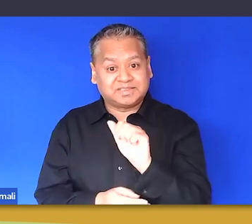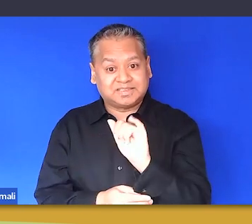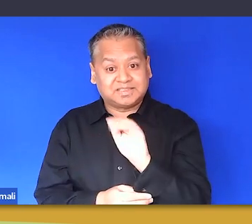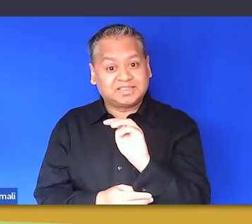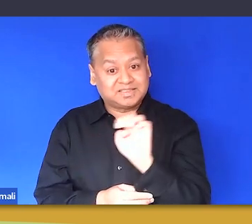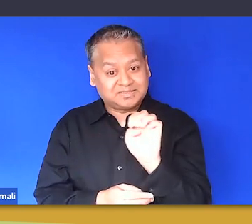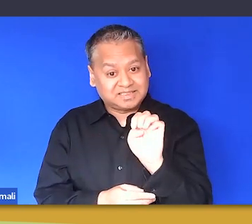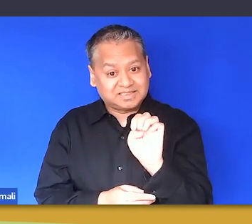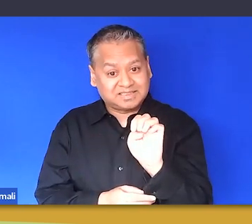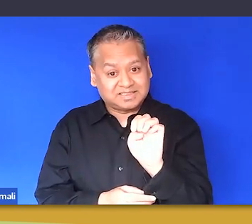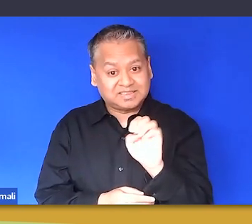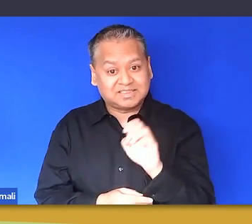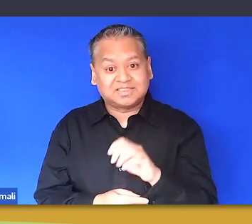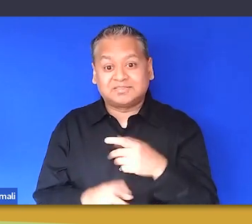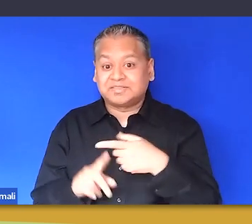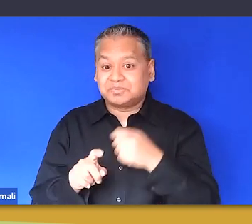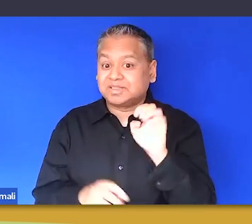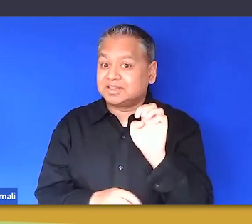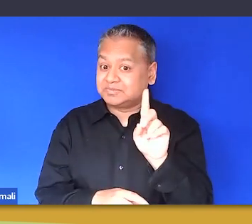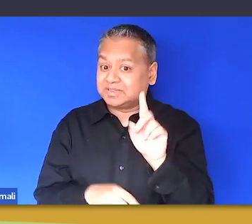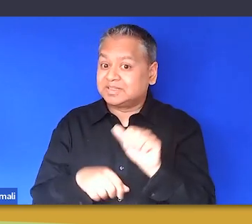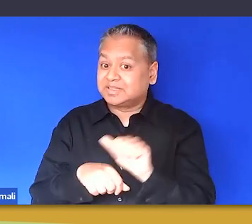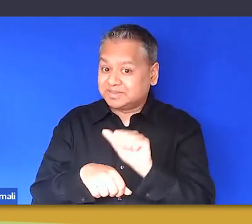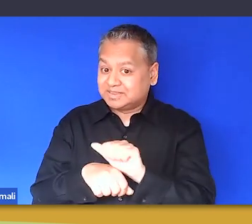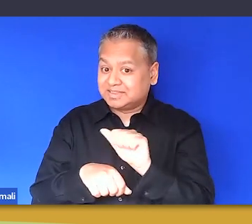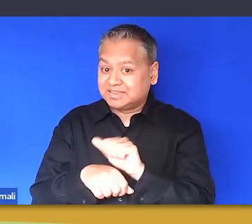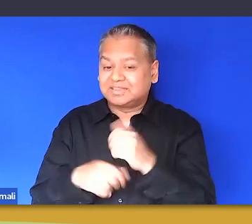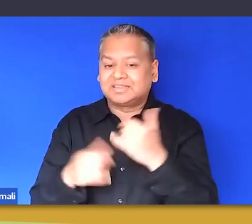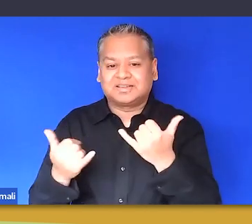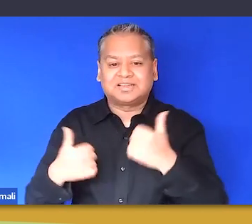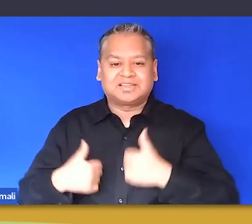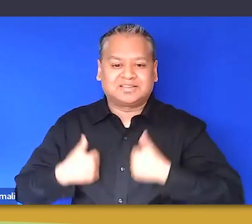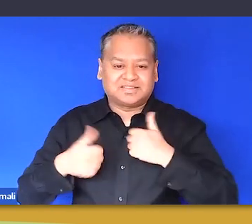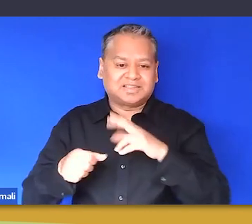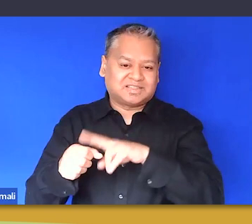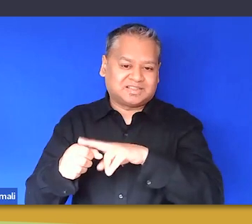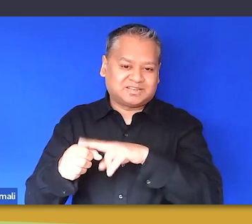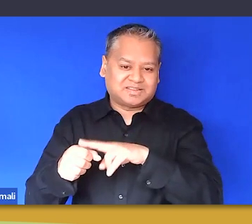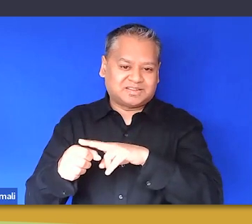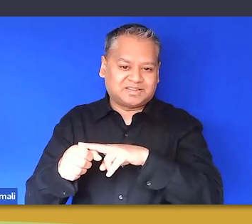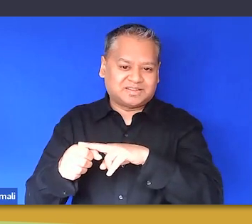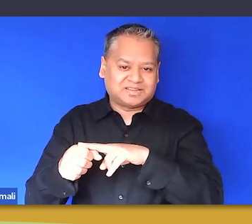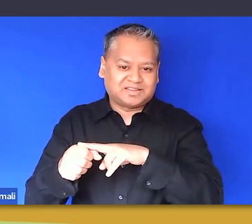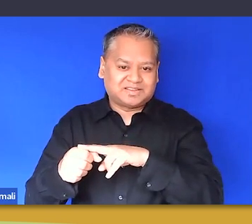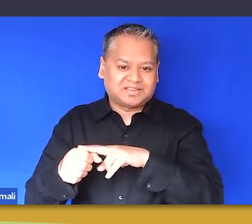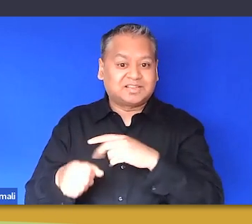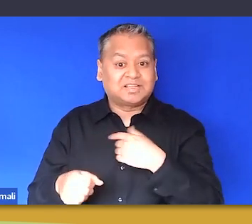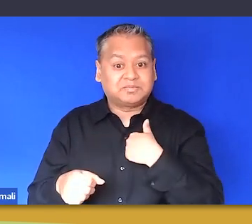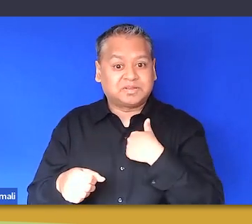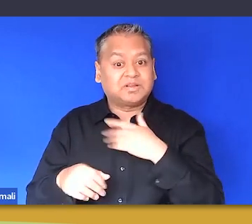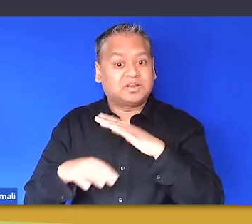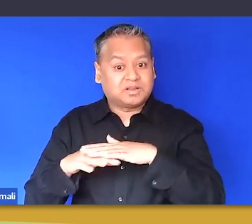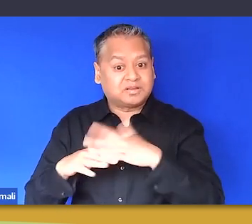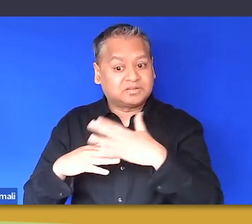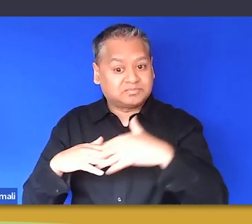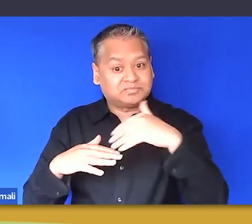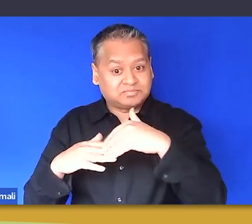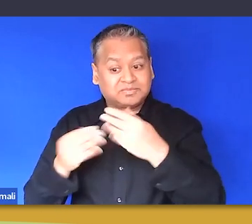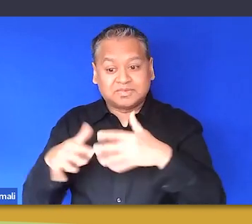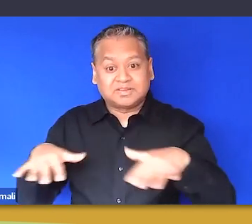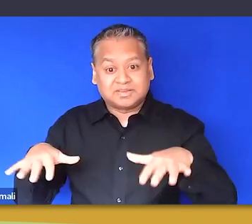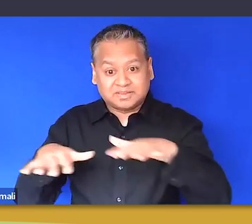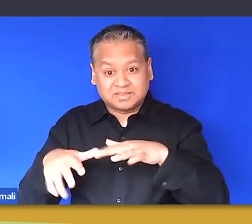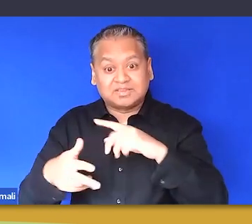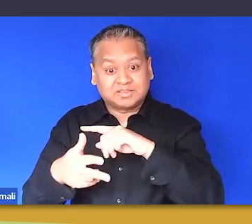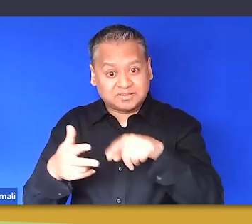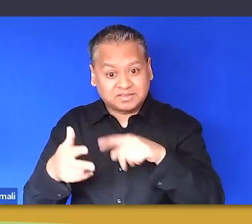I'm from Edmonton, Alberta. I now live in Nanaimo, and I'm very grateful to live, learn, and work on the lands of the Sinemach,